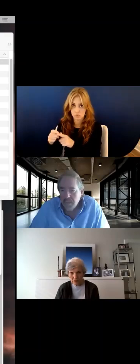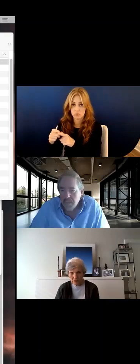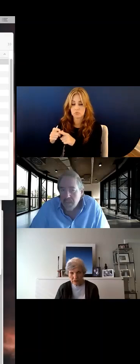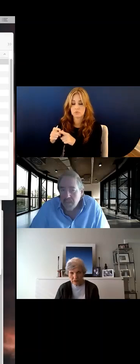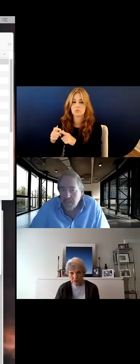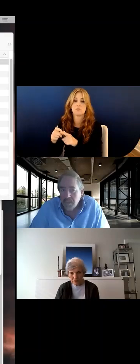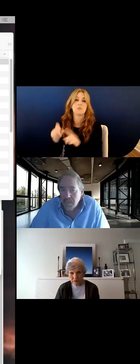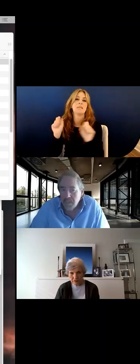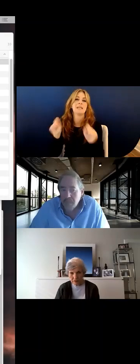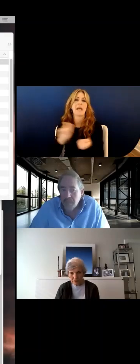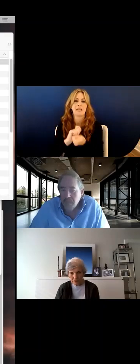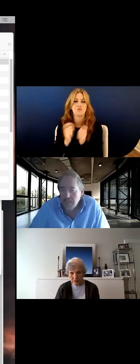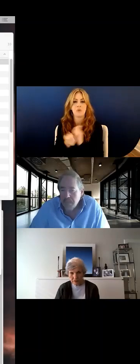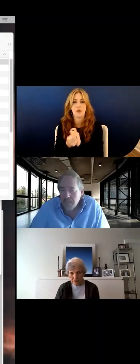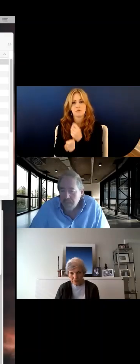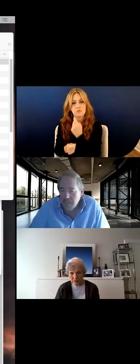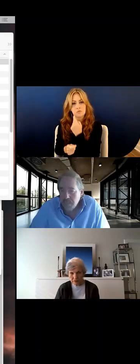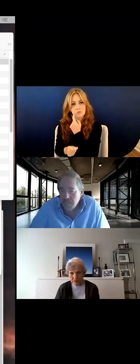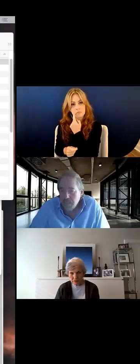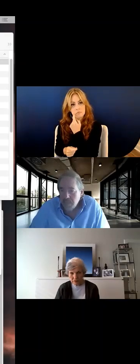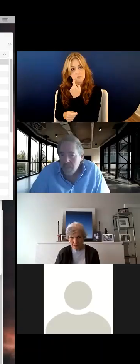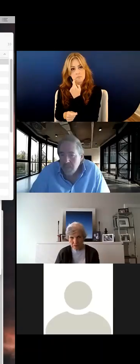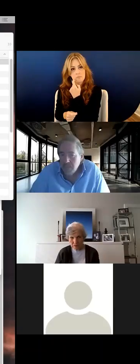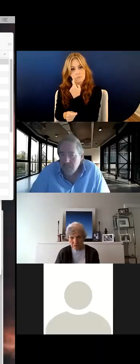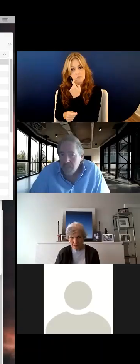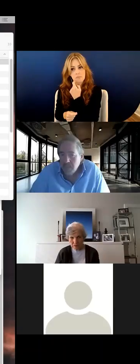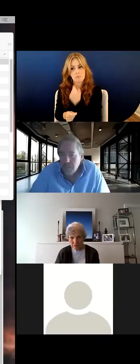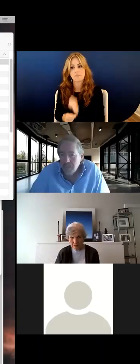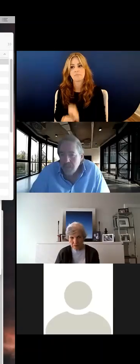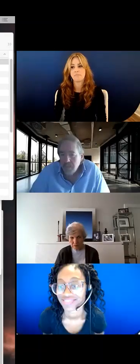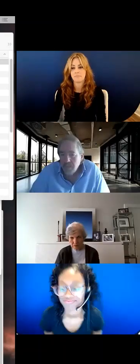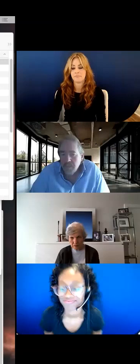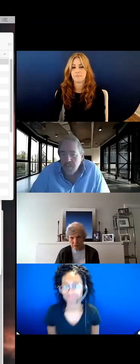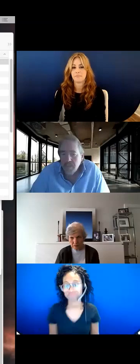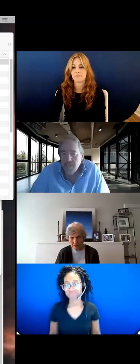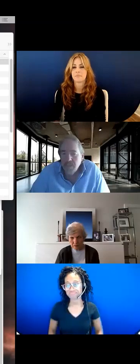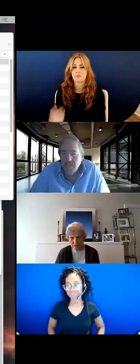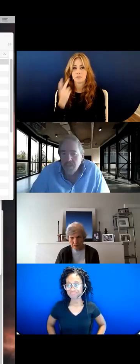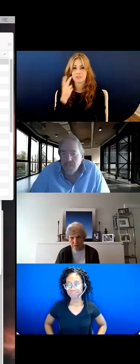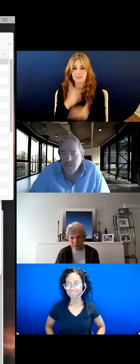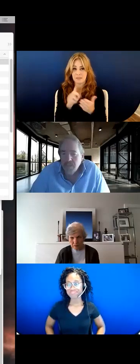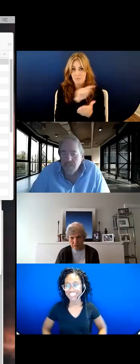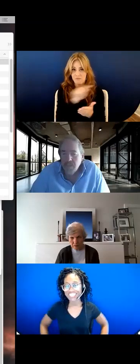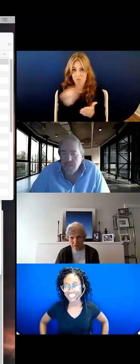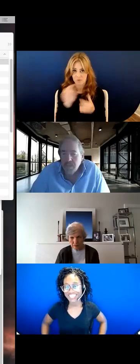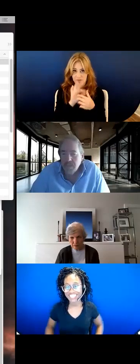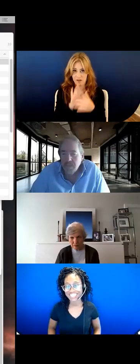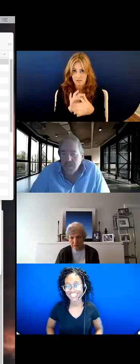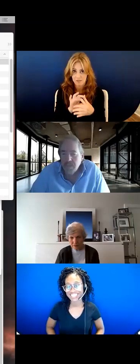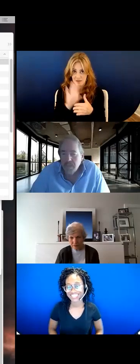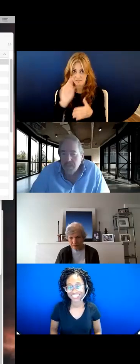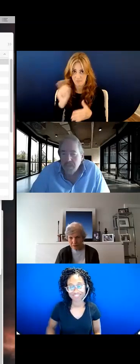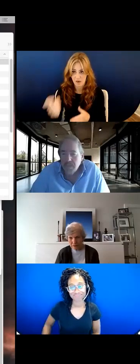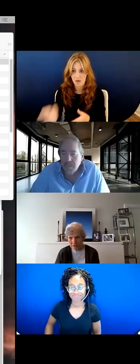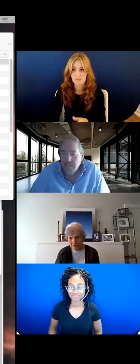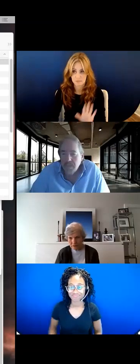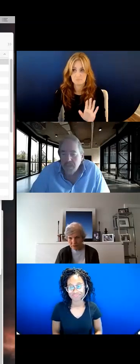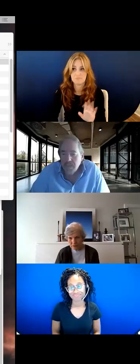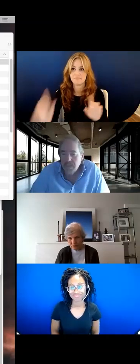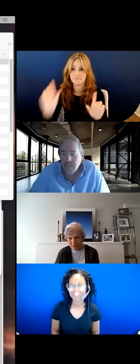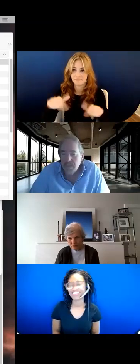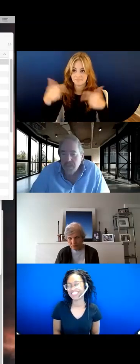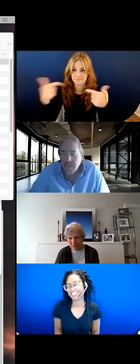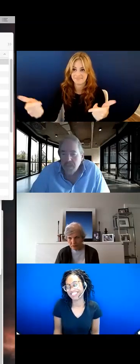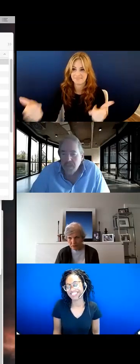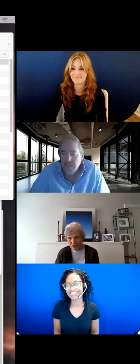Let's see if we go to here, looking at some of these content boxes, or here, it would change